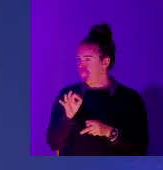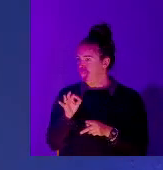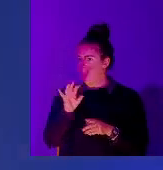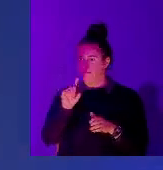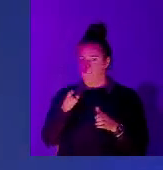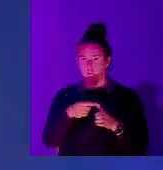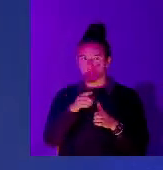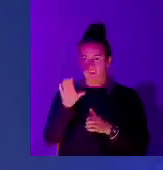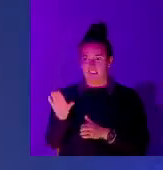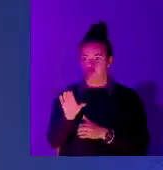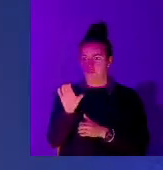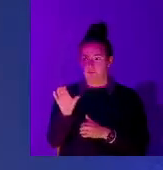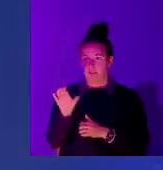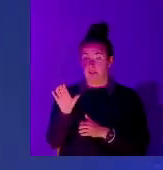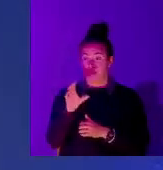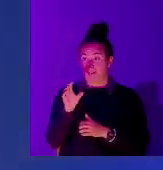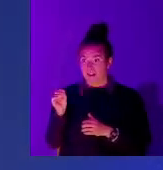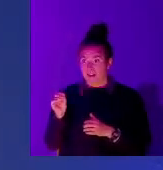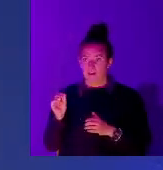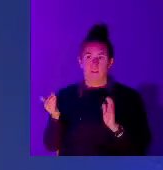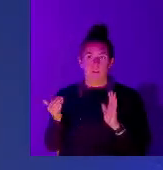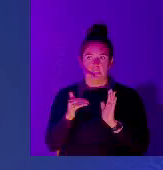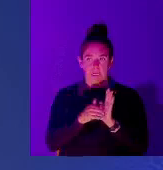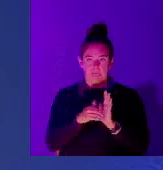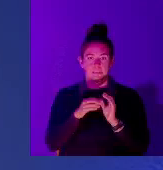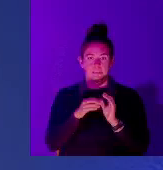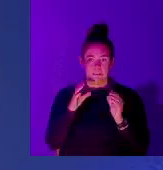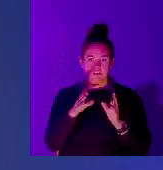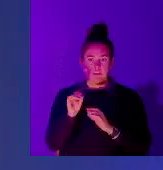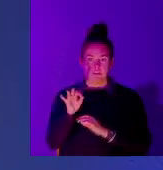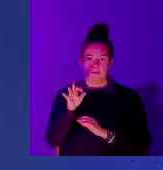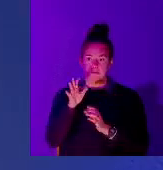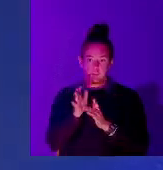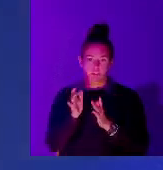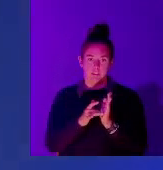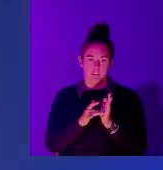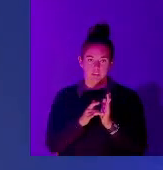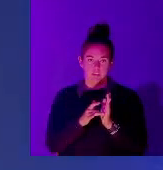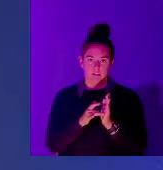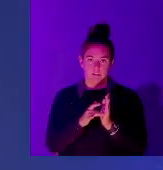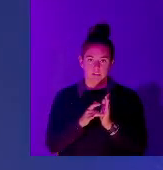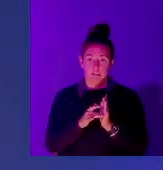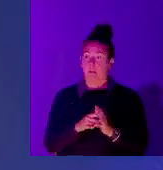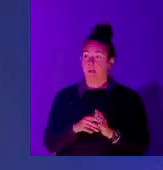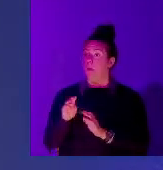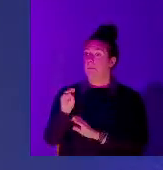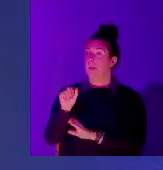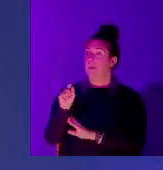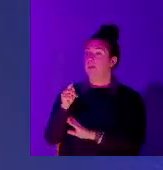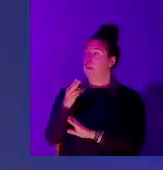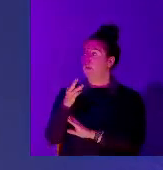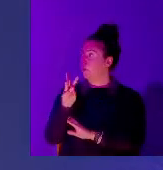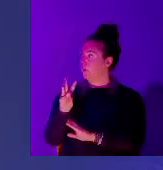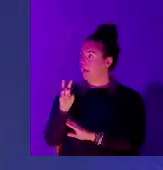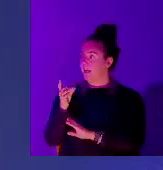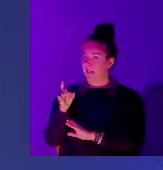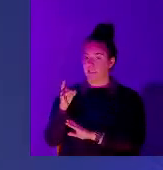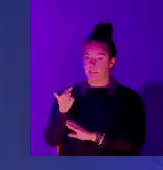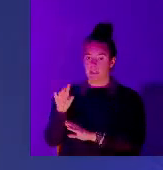the very teachings of Jesus. Matthew 18:3, he said, "Verily I say unto